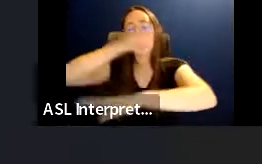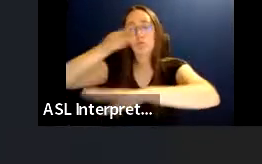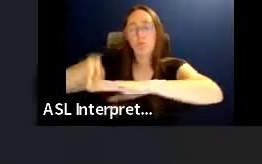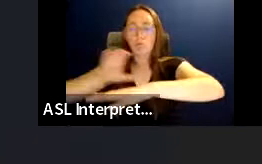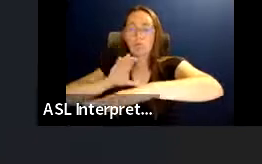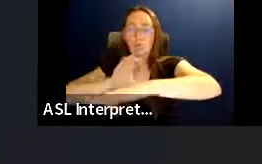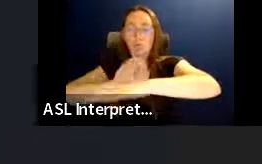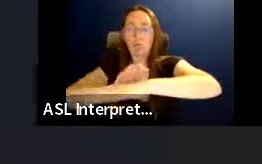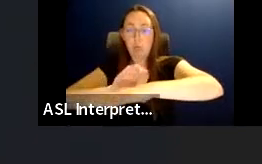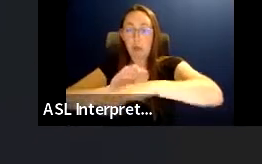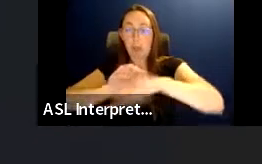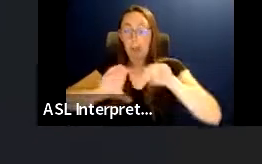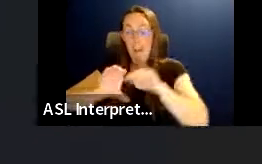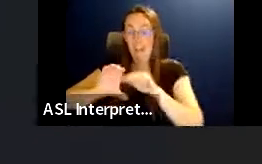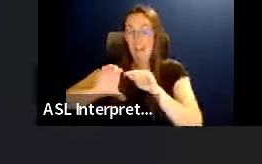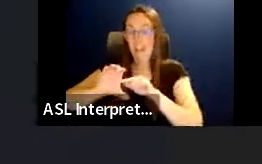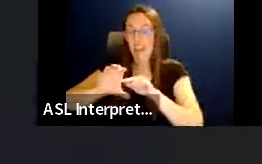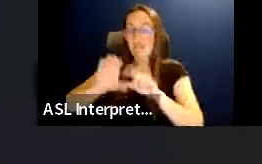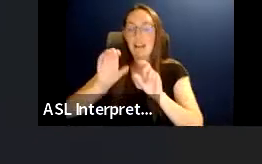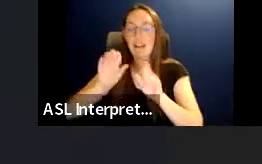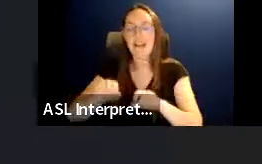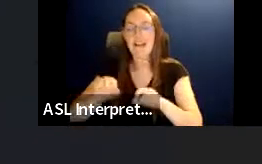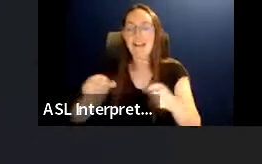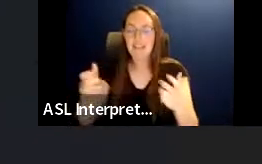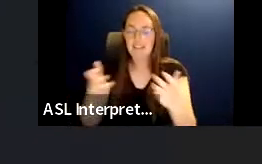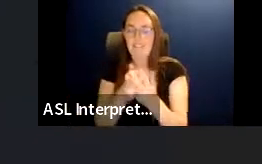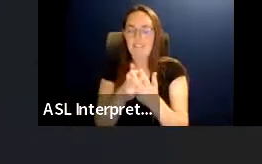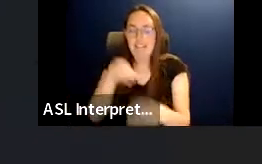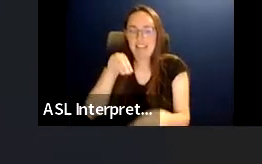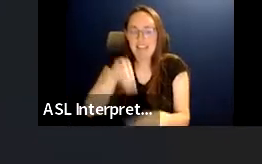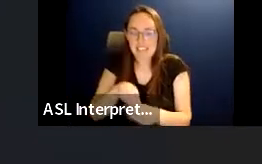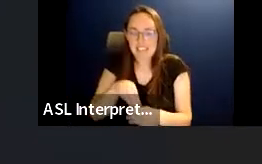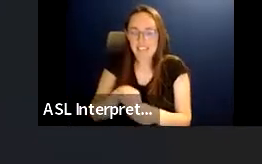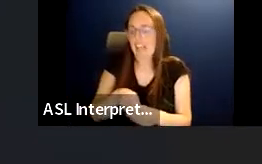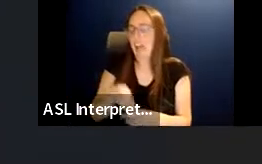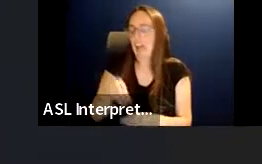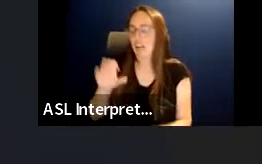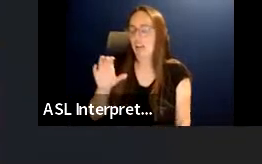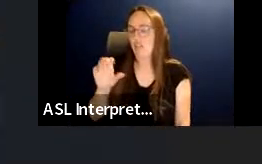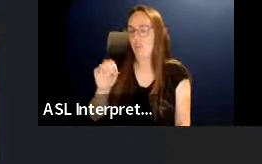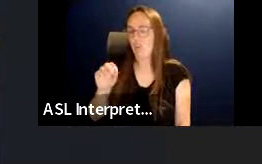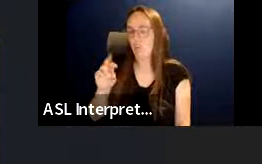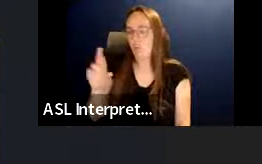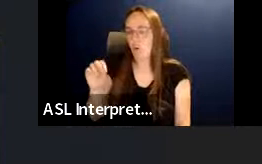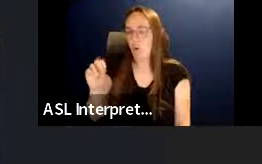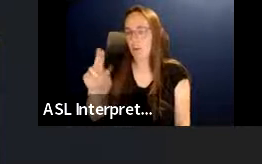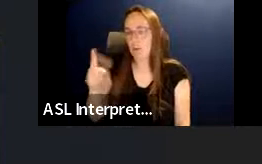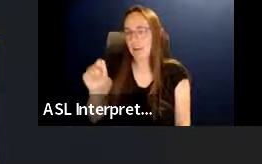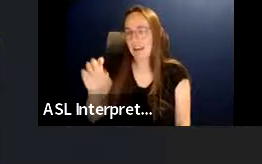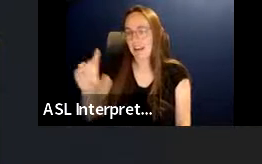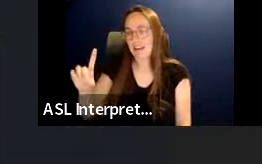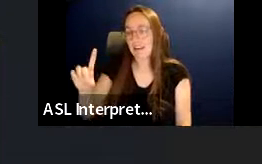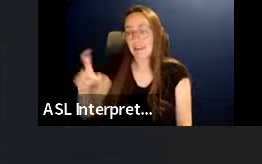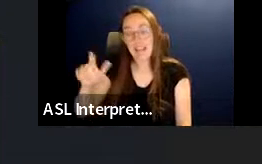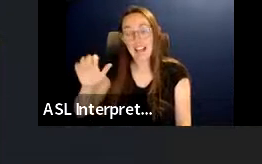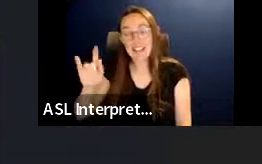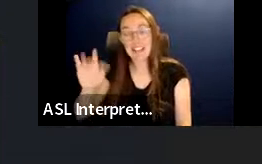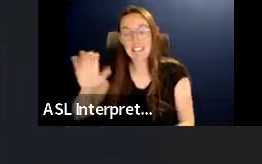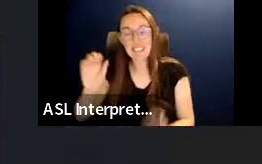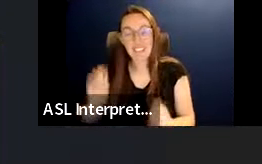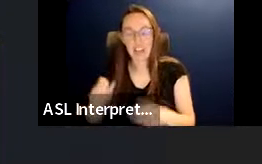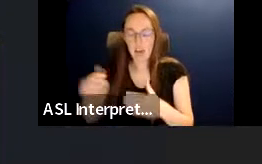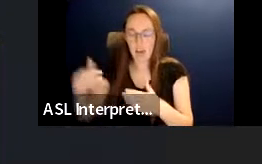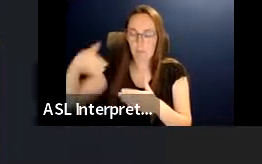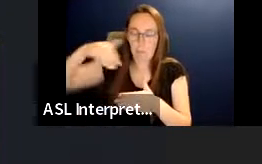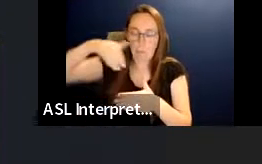can make a little slit in between the partitions and drop those in. So that's kind of cool. This is